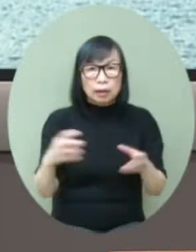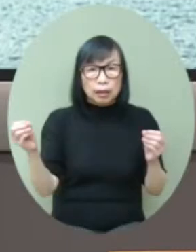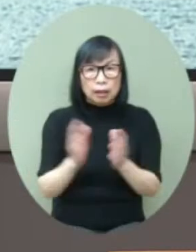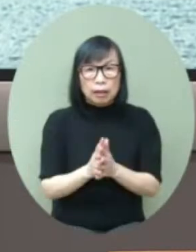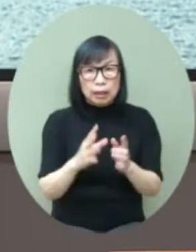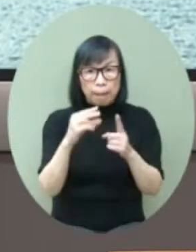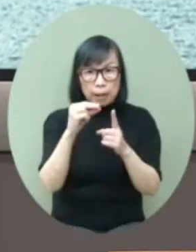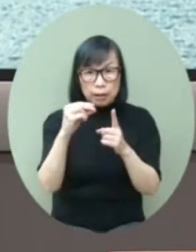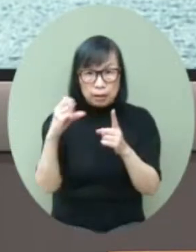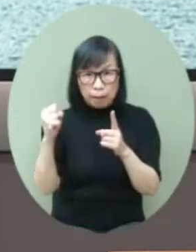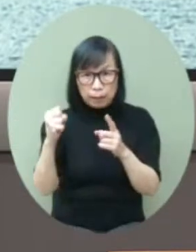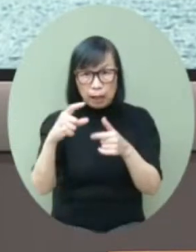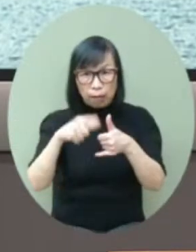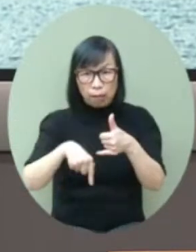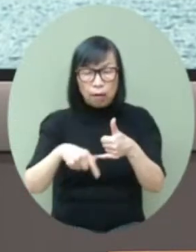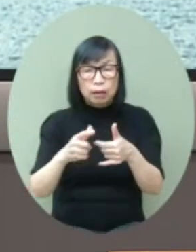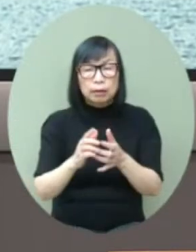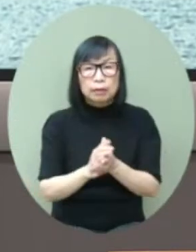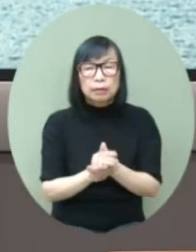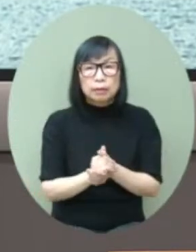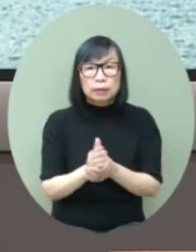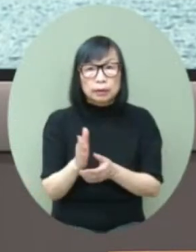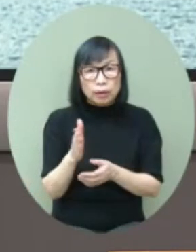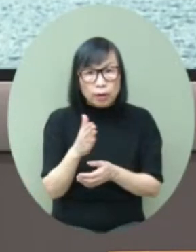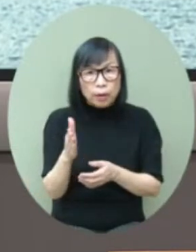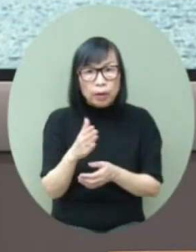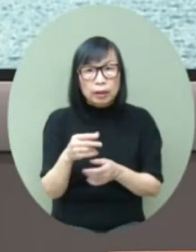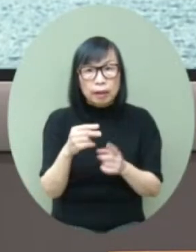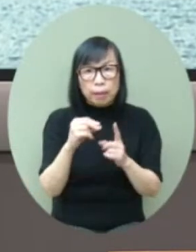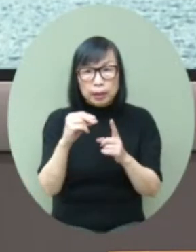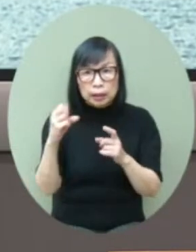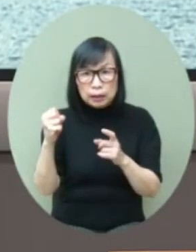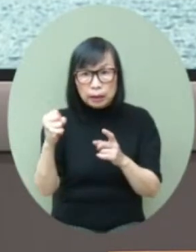6-something p.m. to midnight, and about